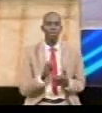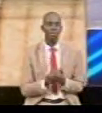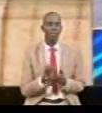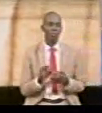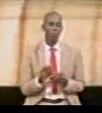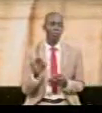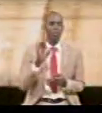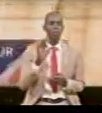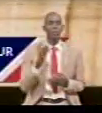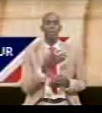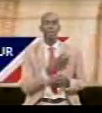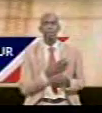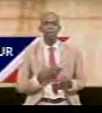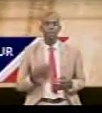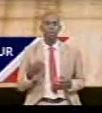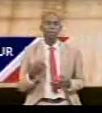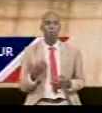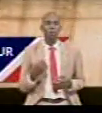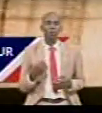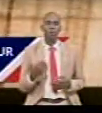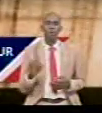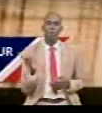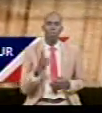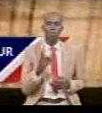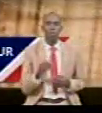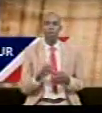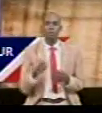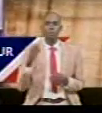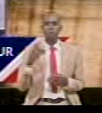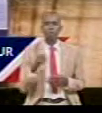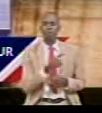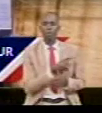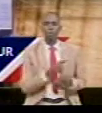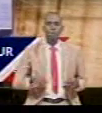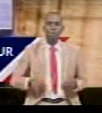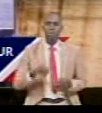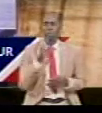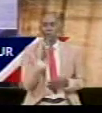where the Spirit of the Lord is,